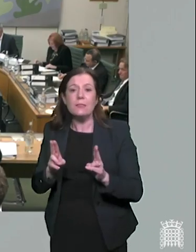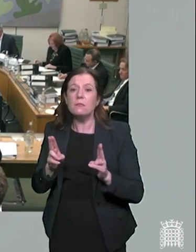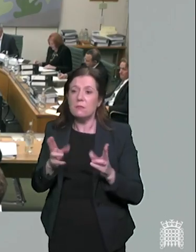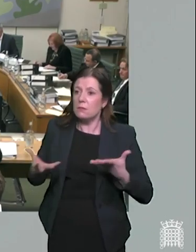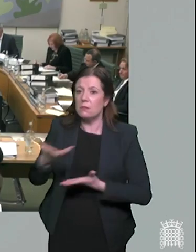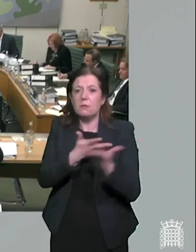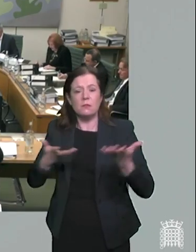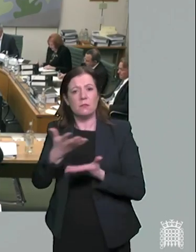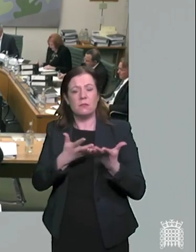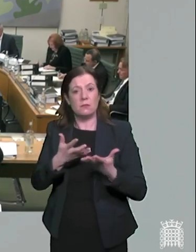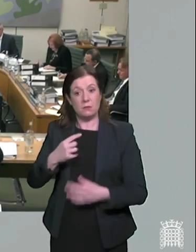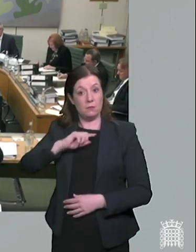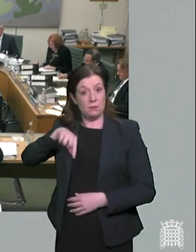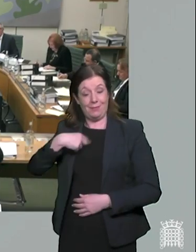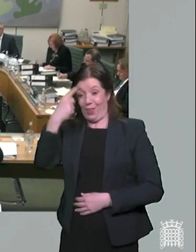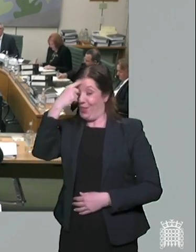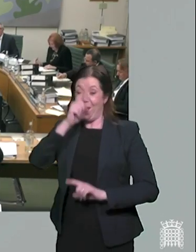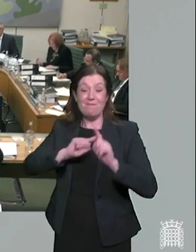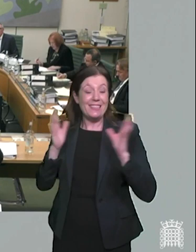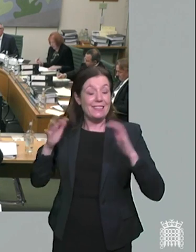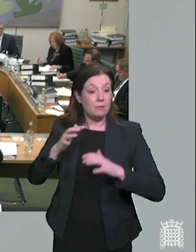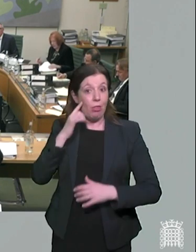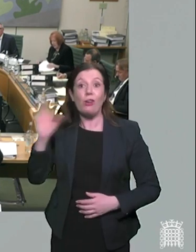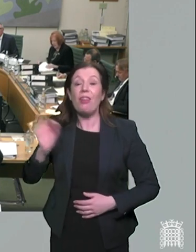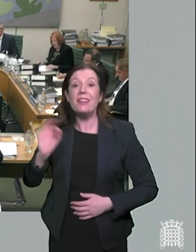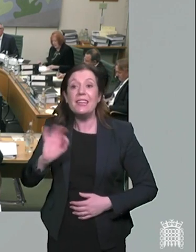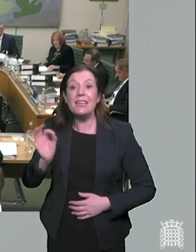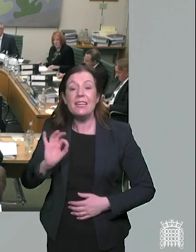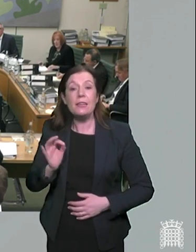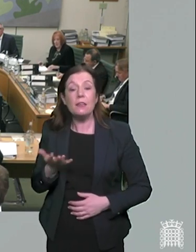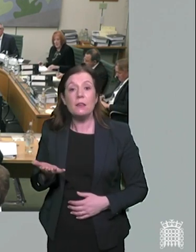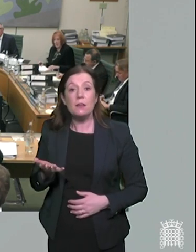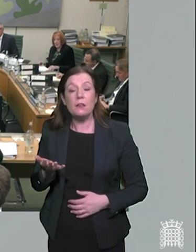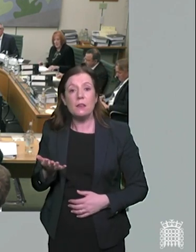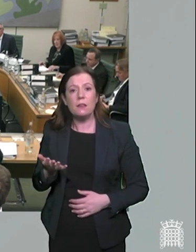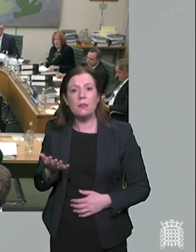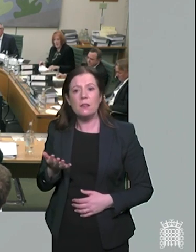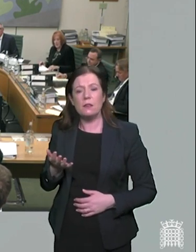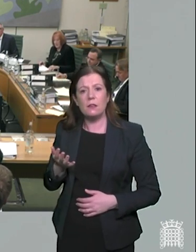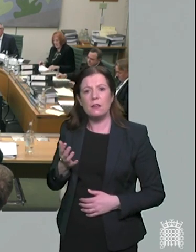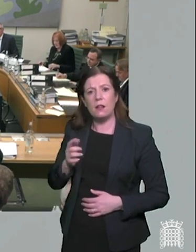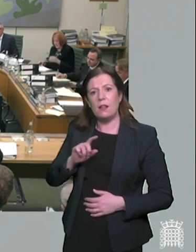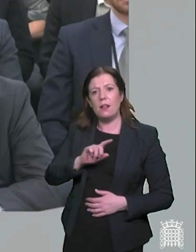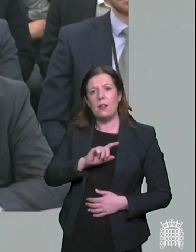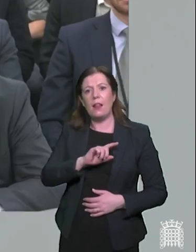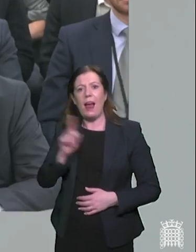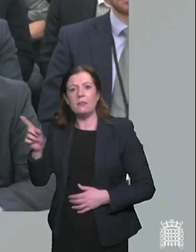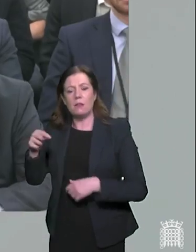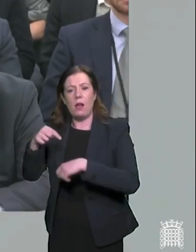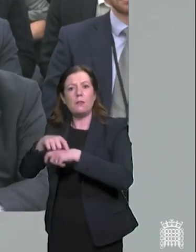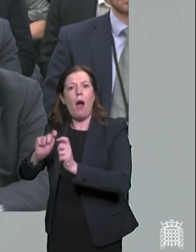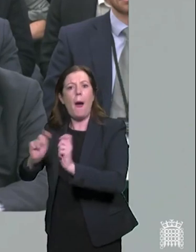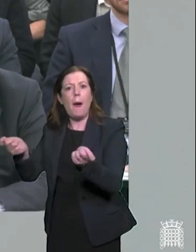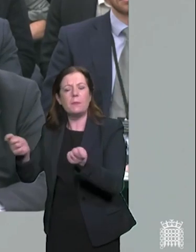a measure of how innocent we thought this meeting was that an slightly exaggerated version was briefed to the Times